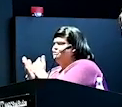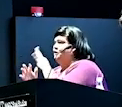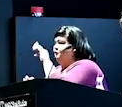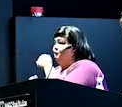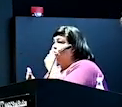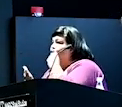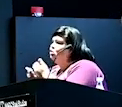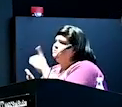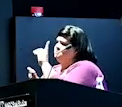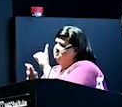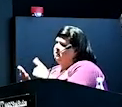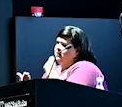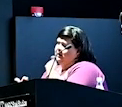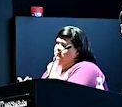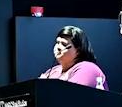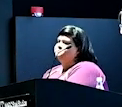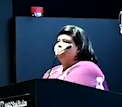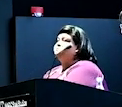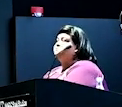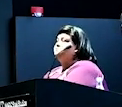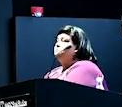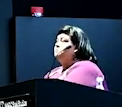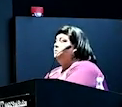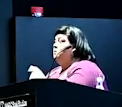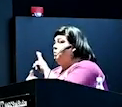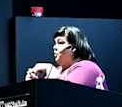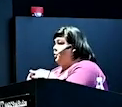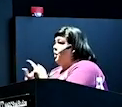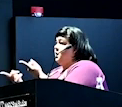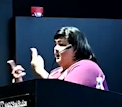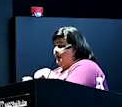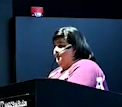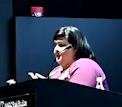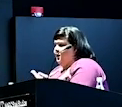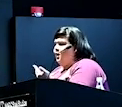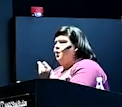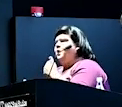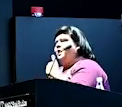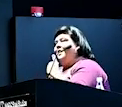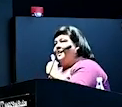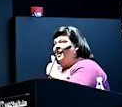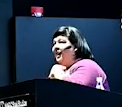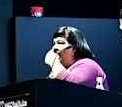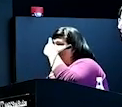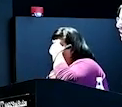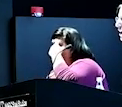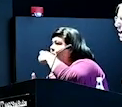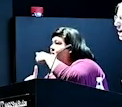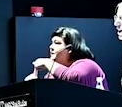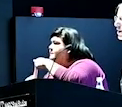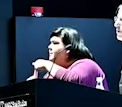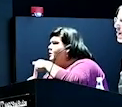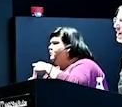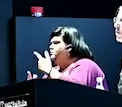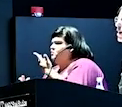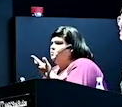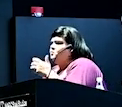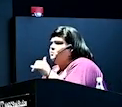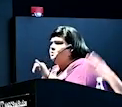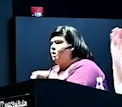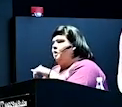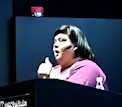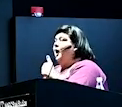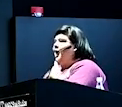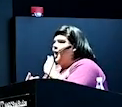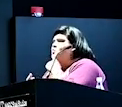design. And so when I came here, this is what I thought of typography. And I wanted